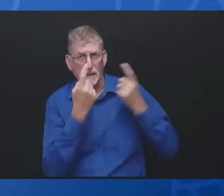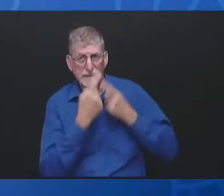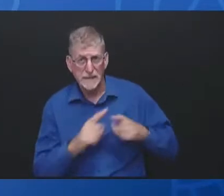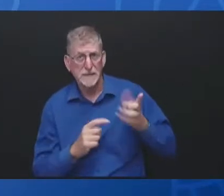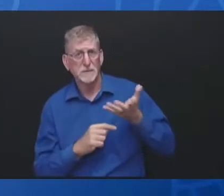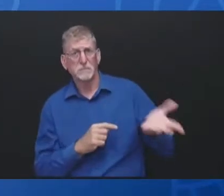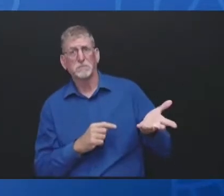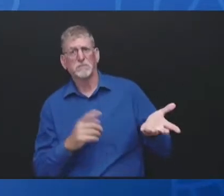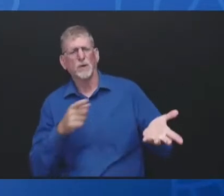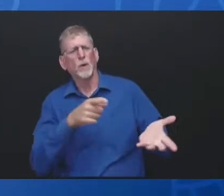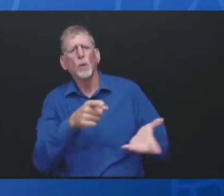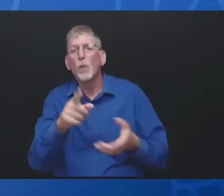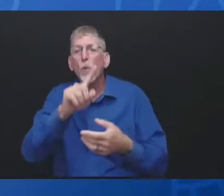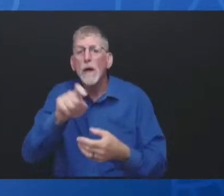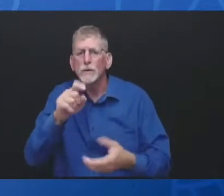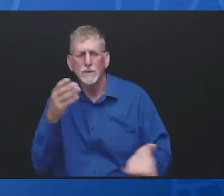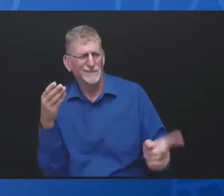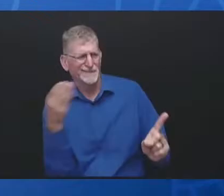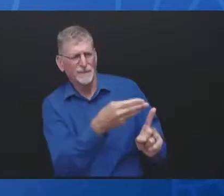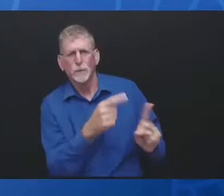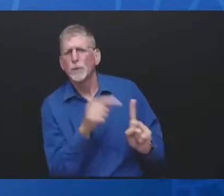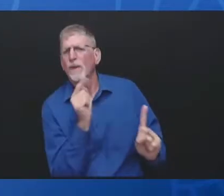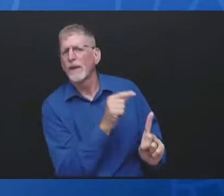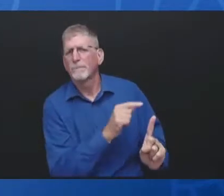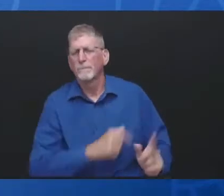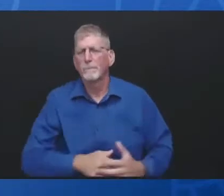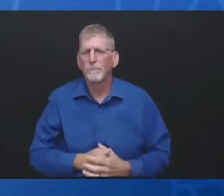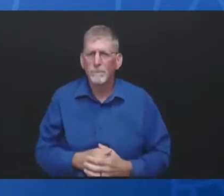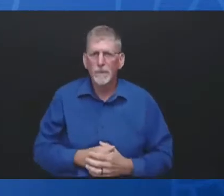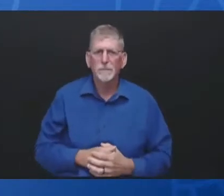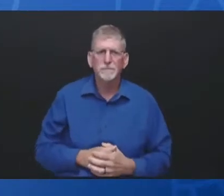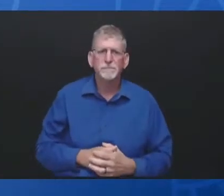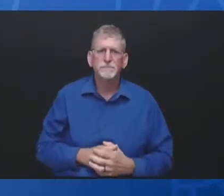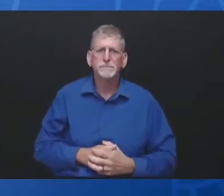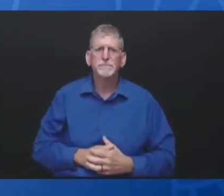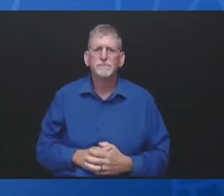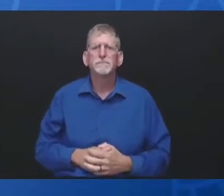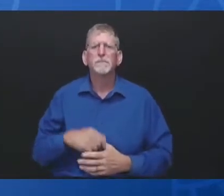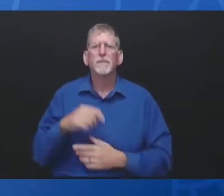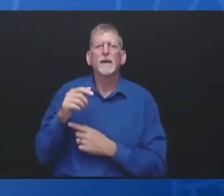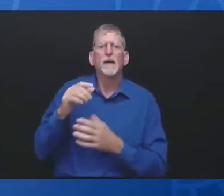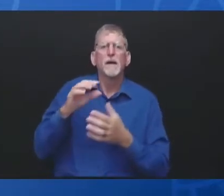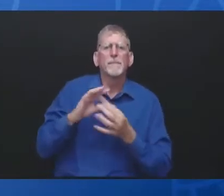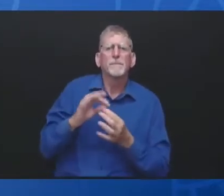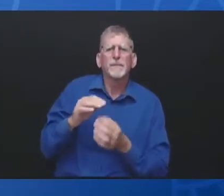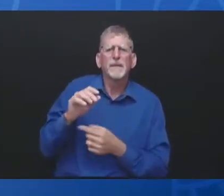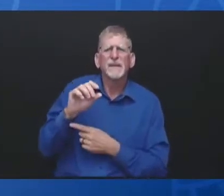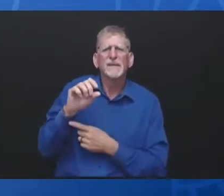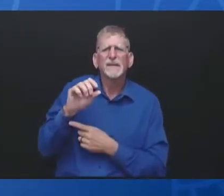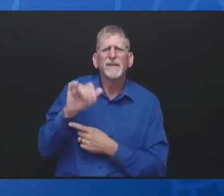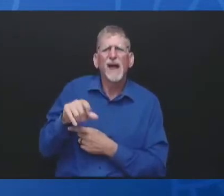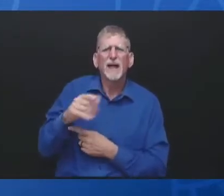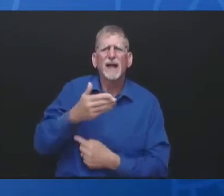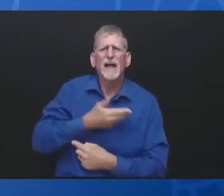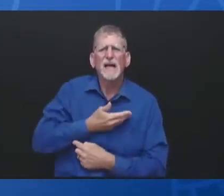Yes, Saeed. Thank you. Thank you very much. Just how can one contact the Gaza Humanitarian Foundation? This seems to